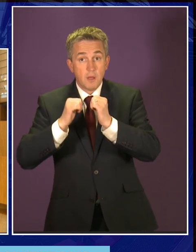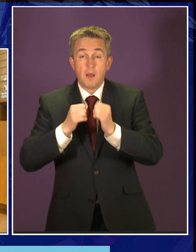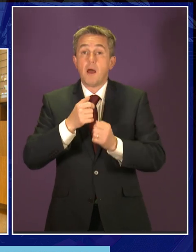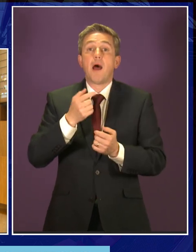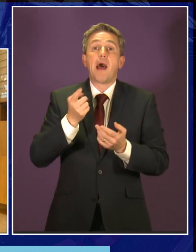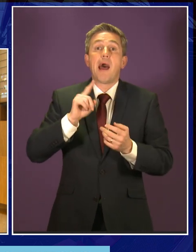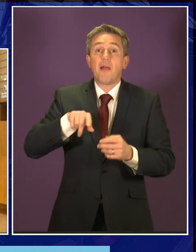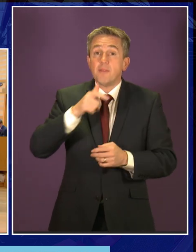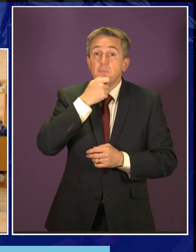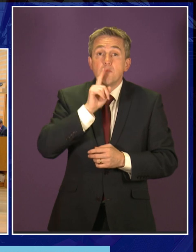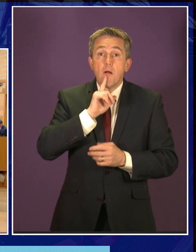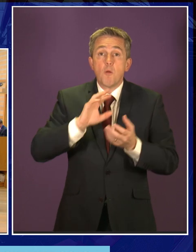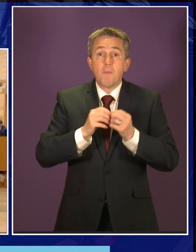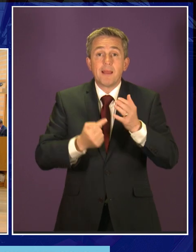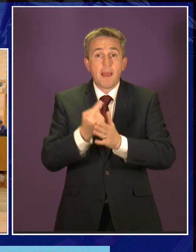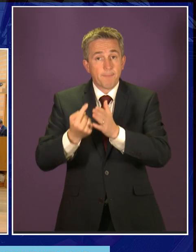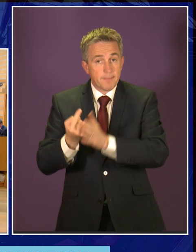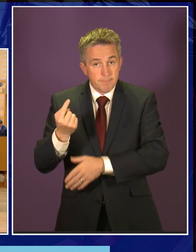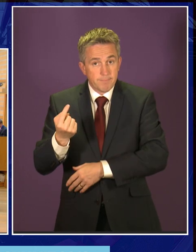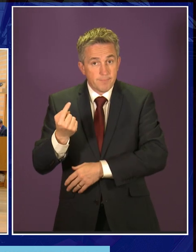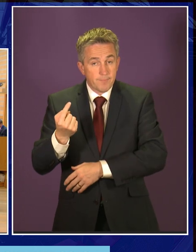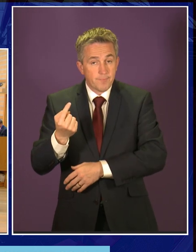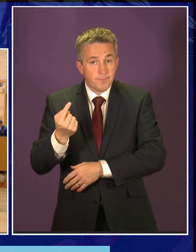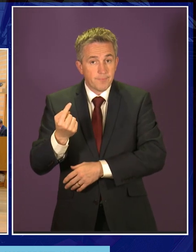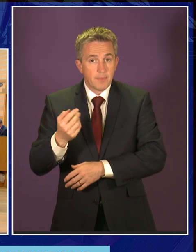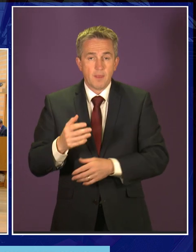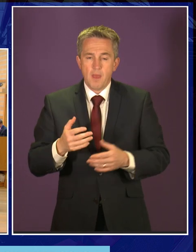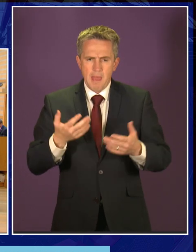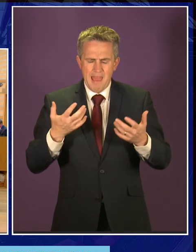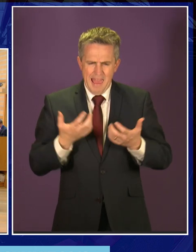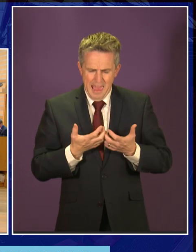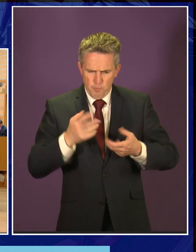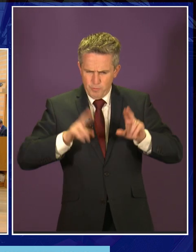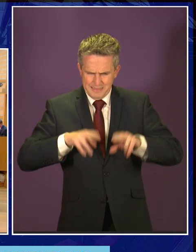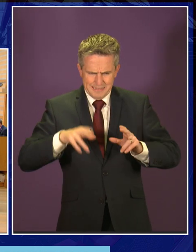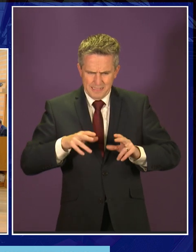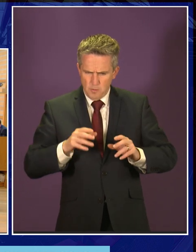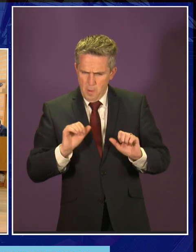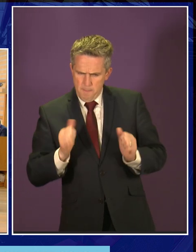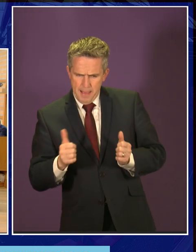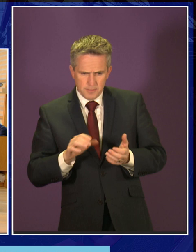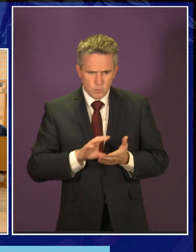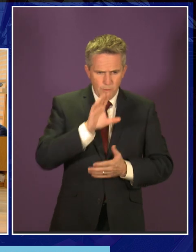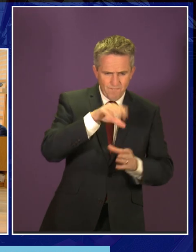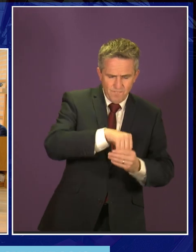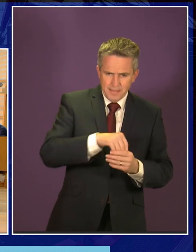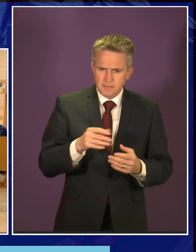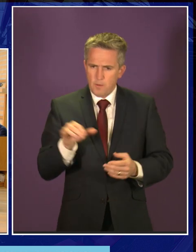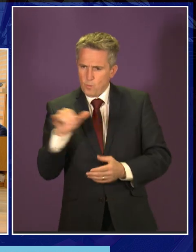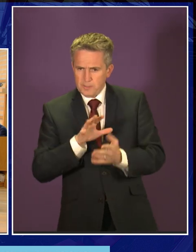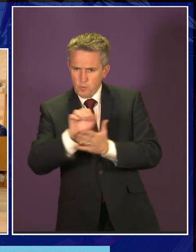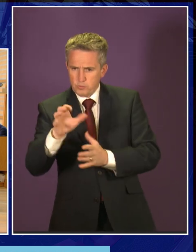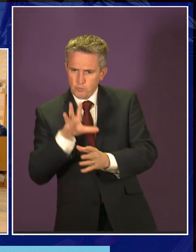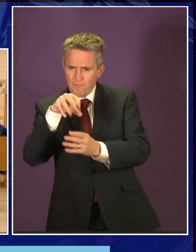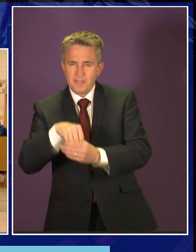happen. How do we assess where we invest and whose culture we invest in?